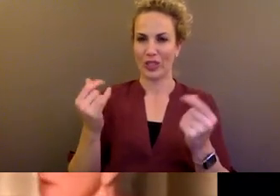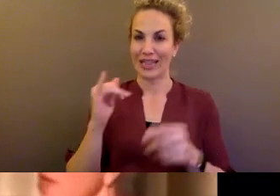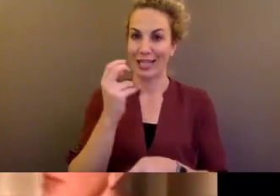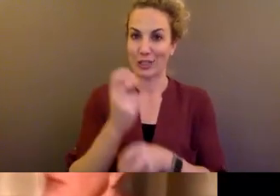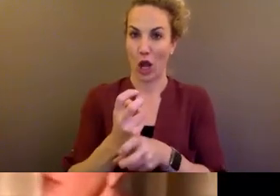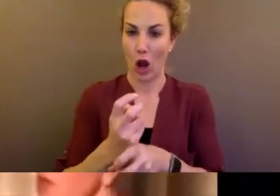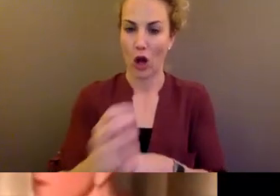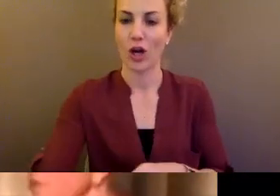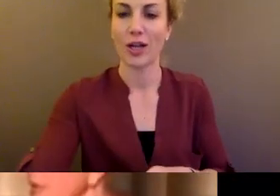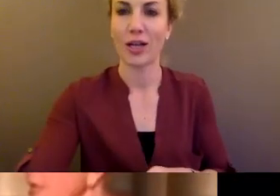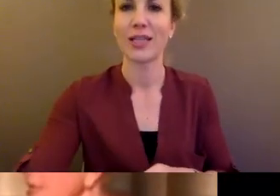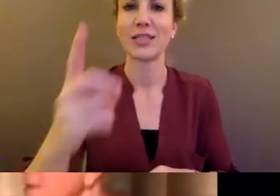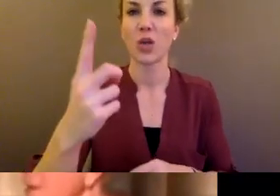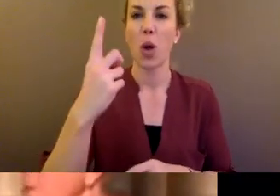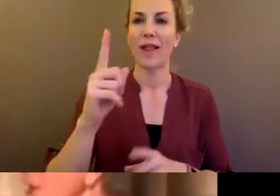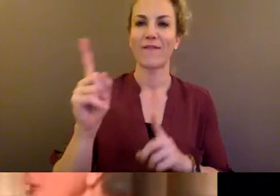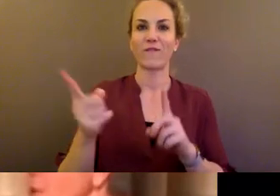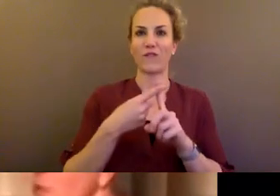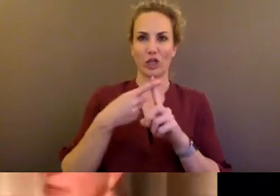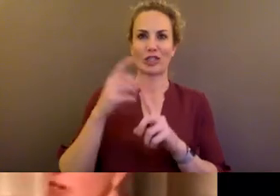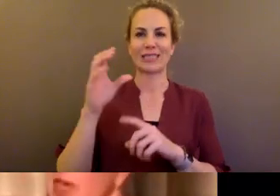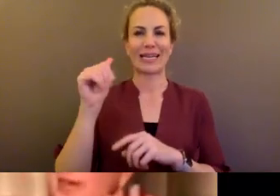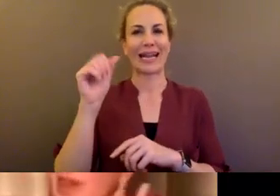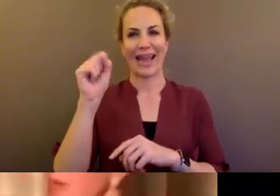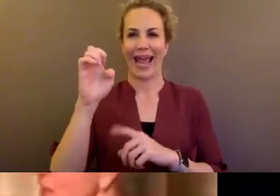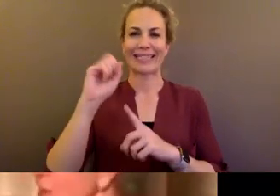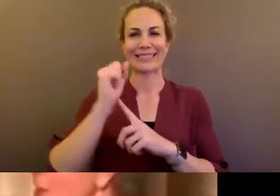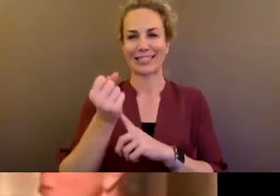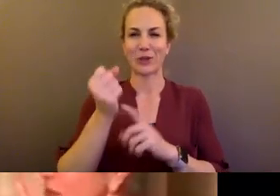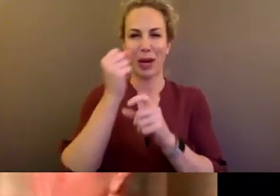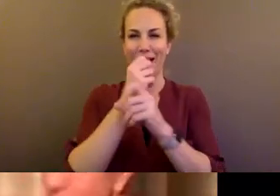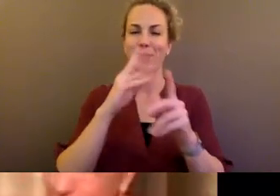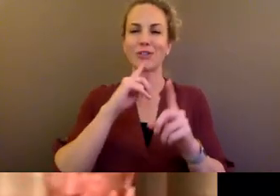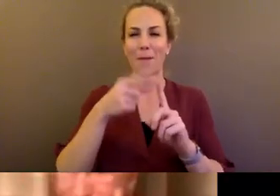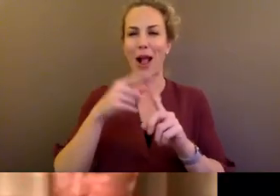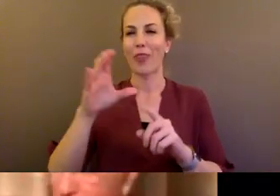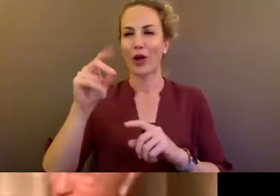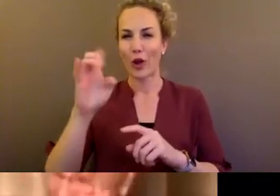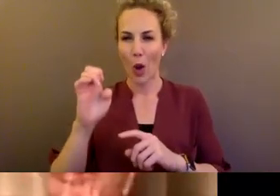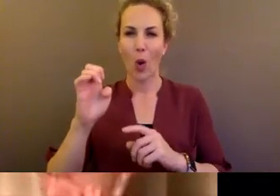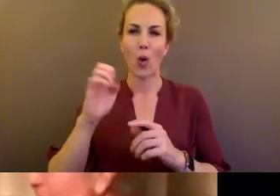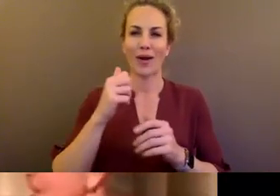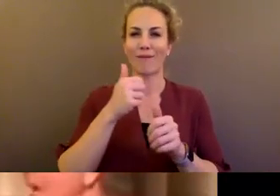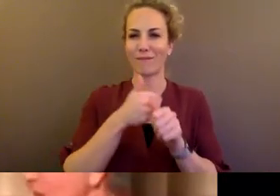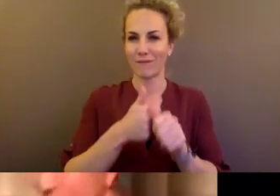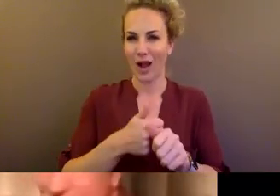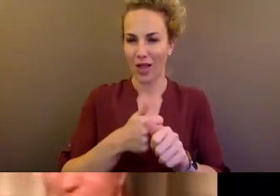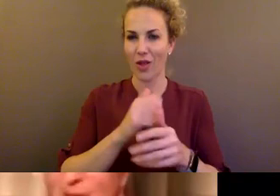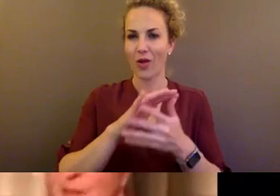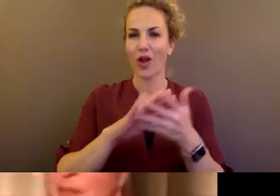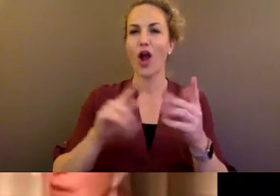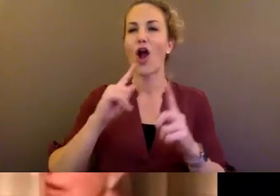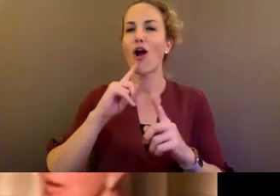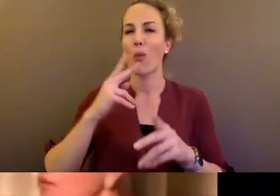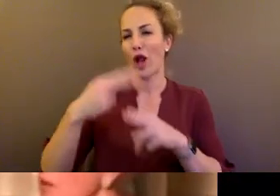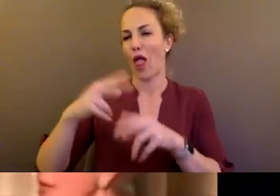one. This was one of the first cases that we used when we started talking about the code, when we started going on the road with it. We call it the NAP case.